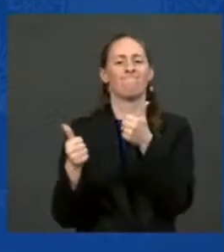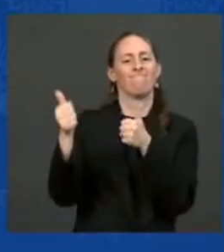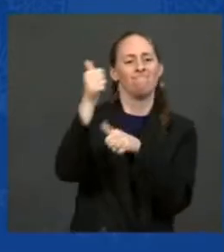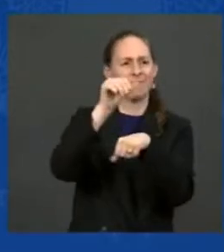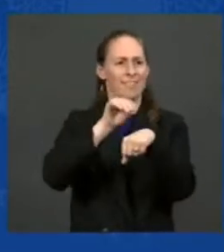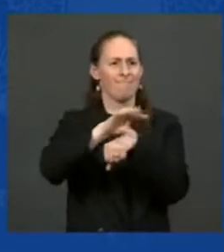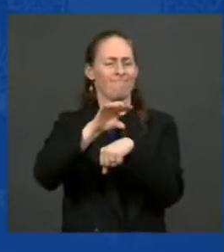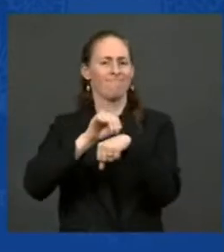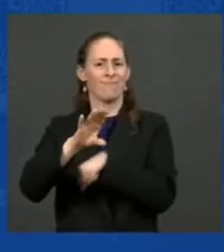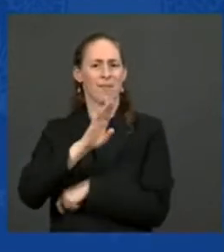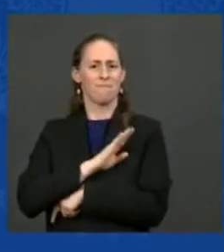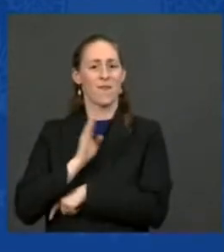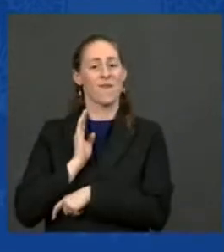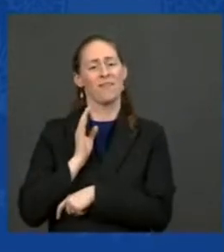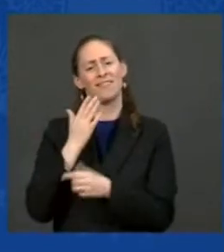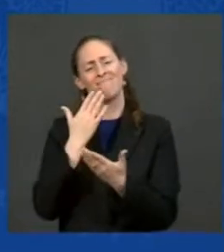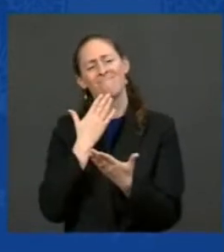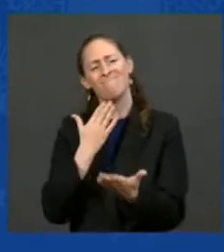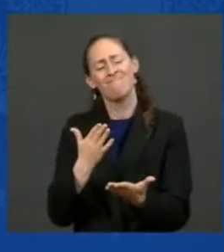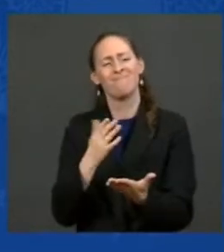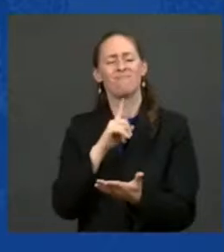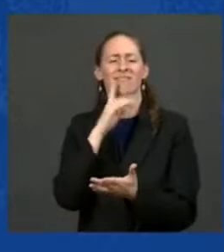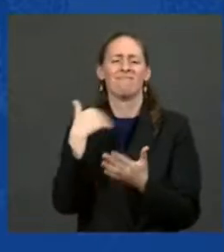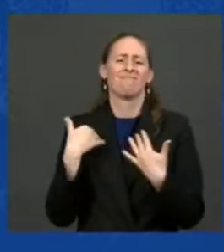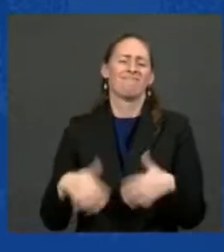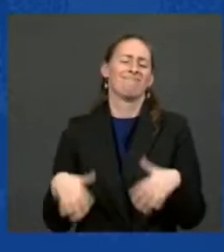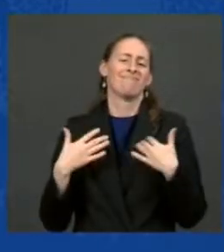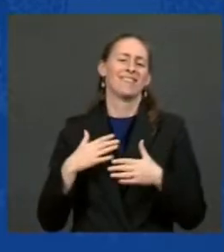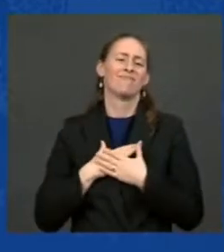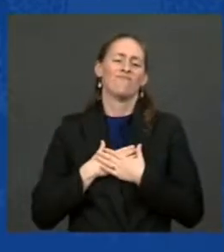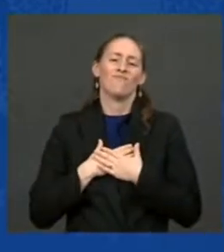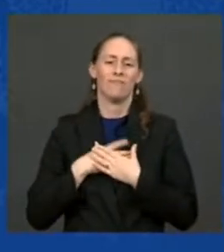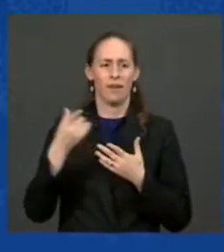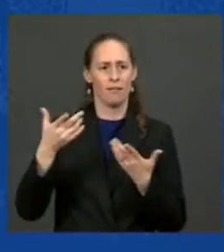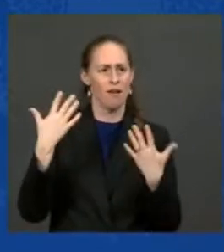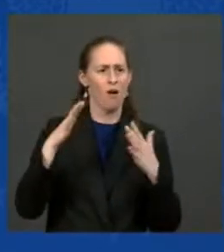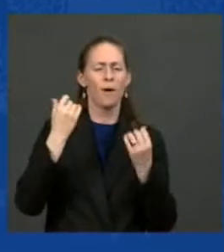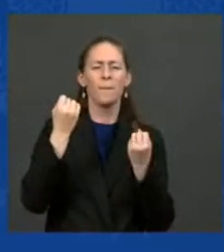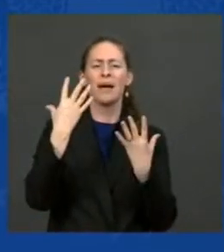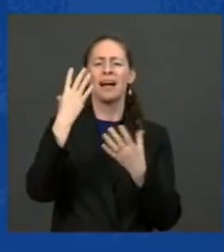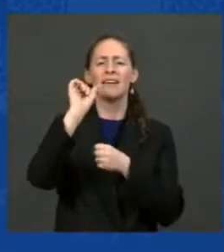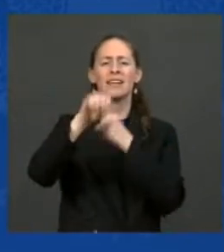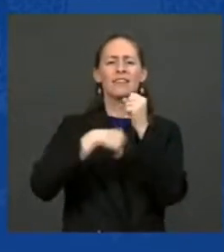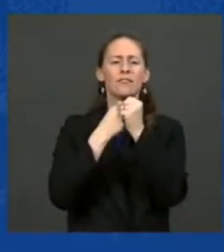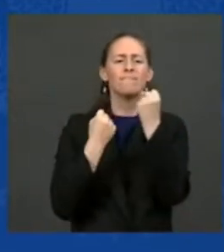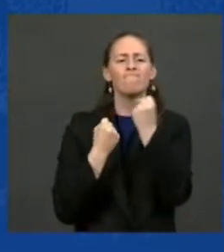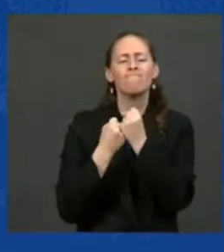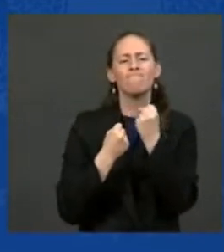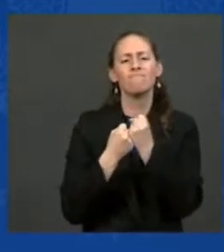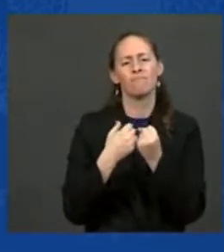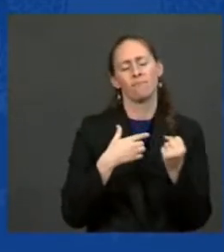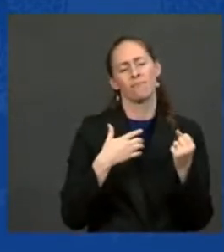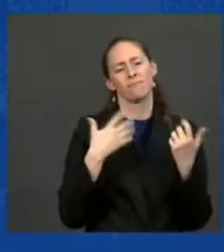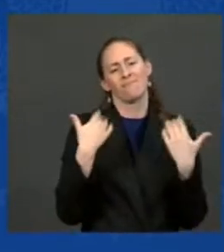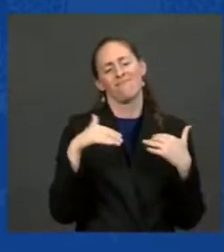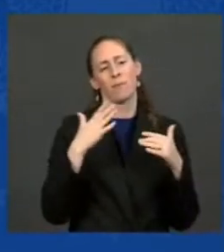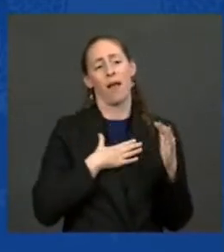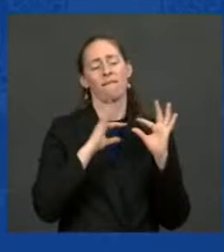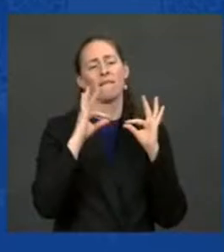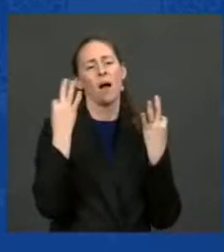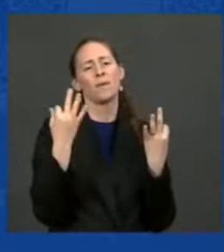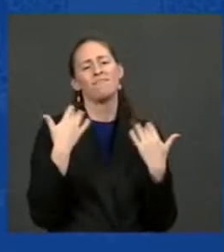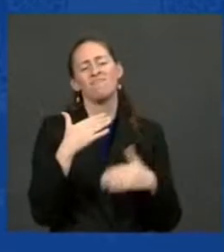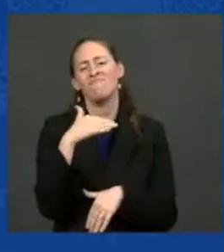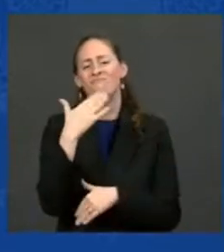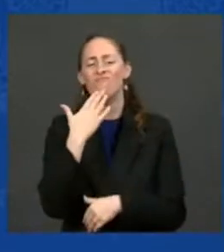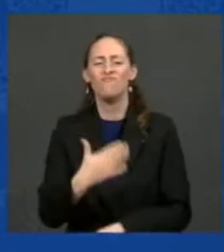served on that. But I'm very grateful to them, obviously, over the years for their tremendous support as well, for what they've contributed along the